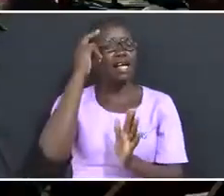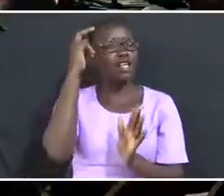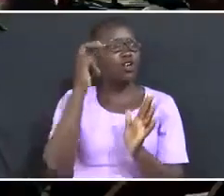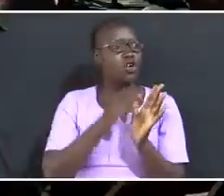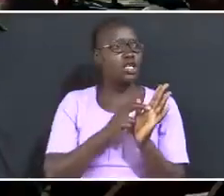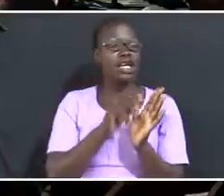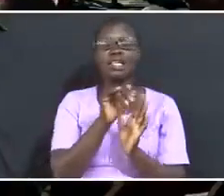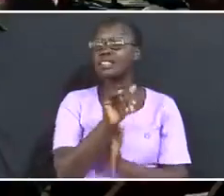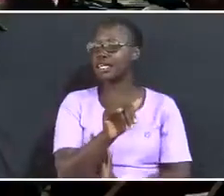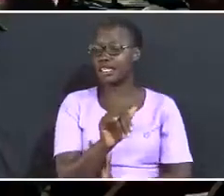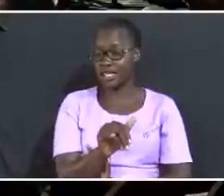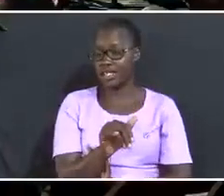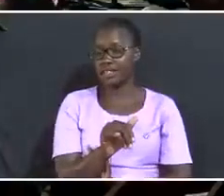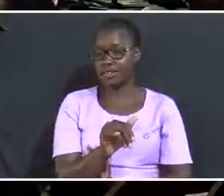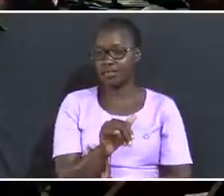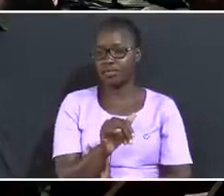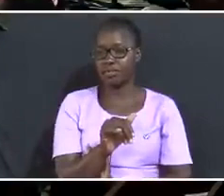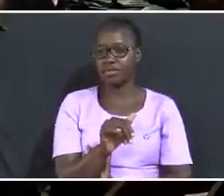that